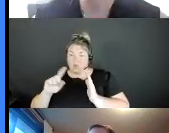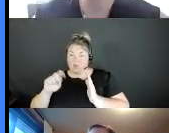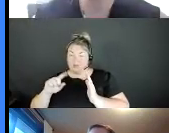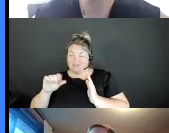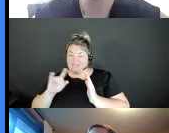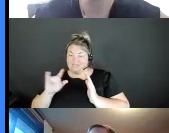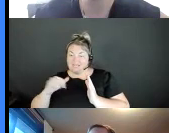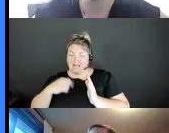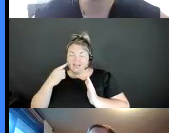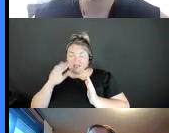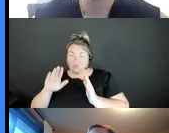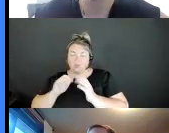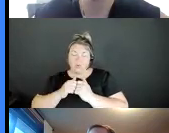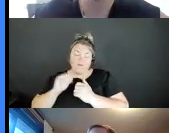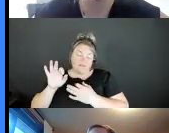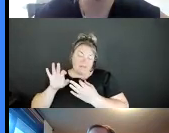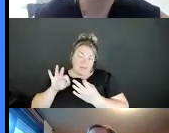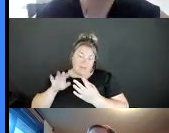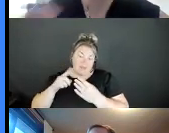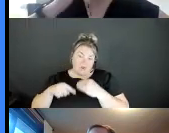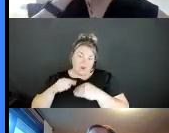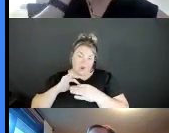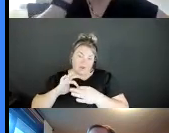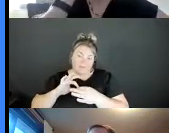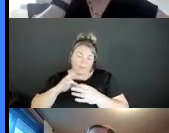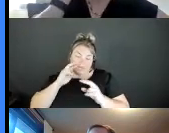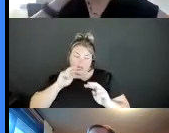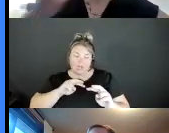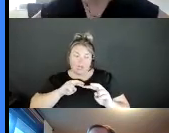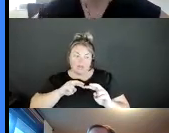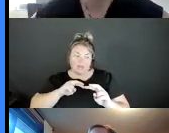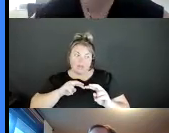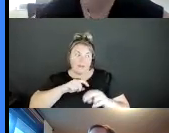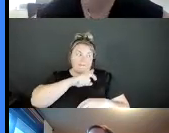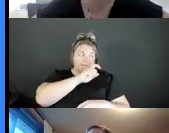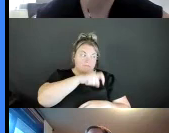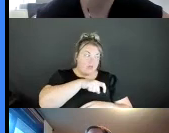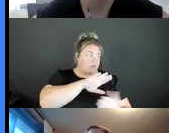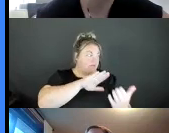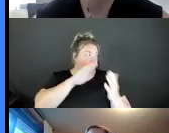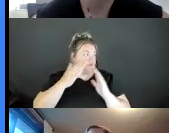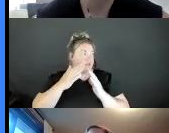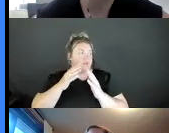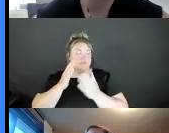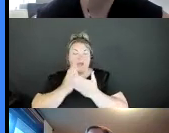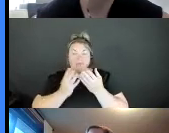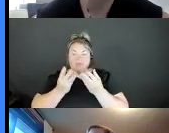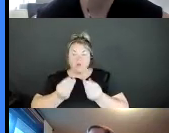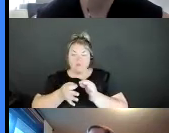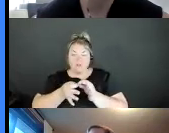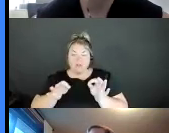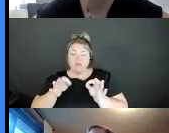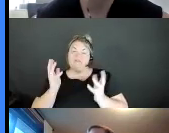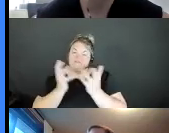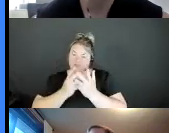that with your feedback around looking at the must versus some softer language will fit with what we're seeing in there.